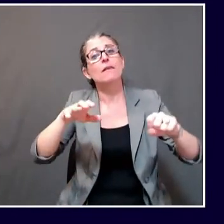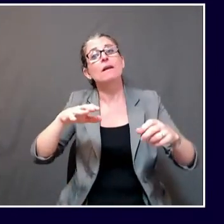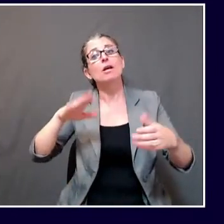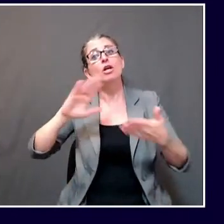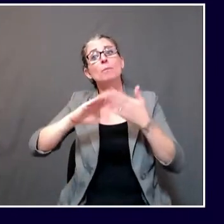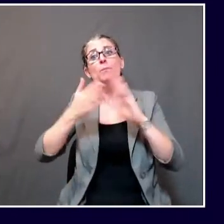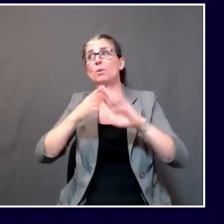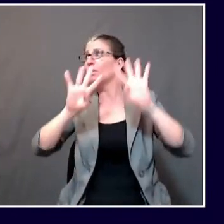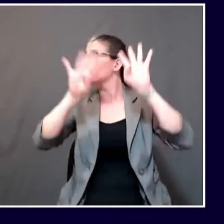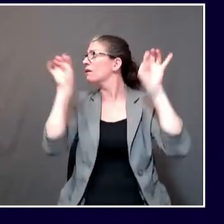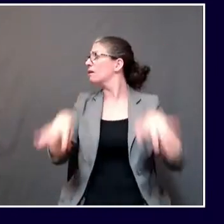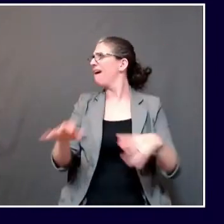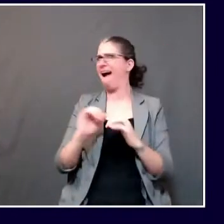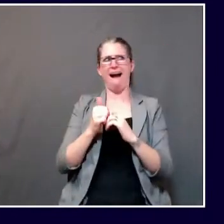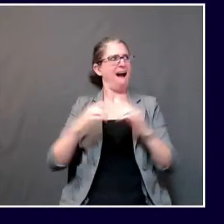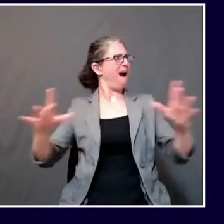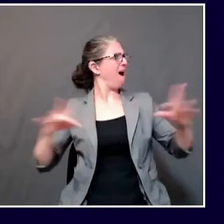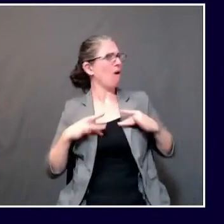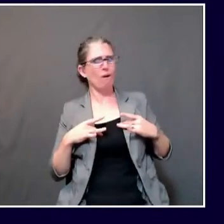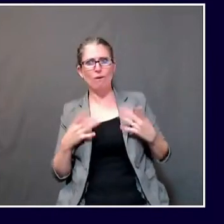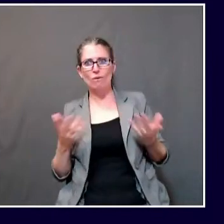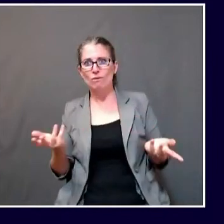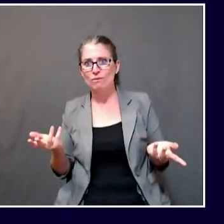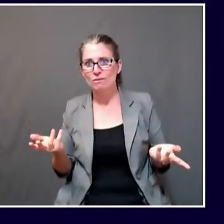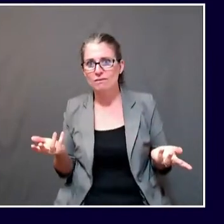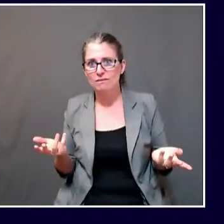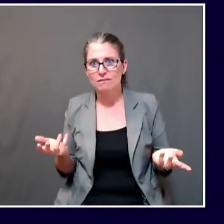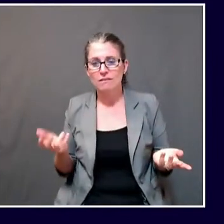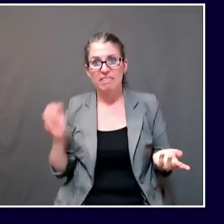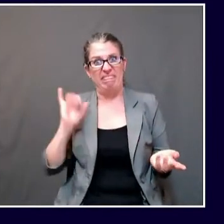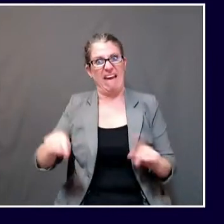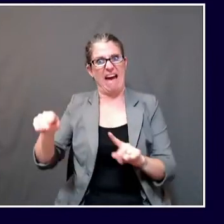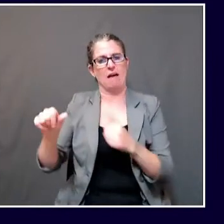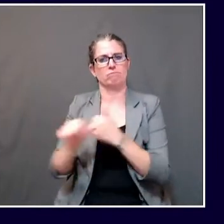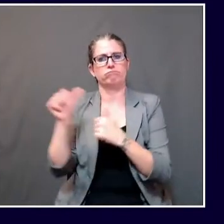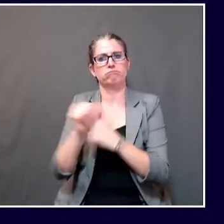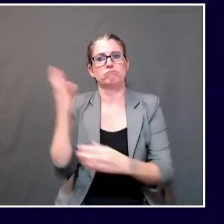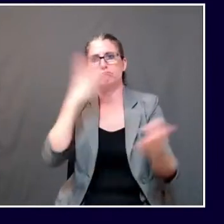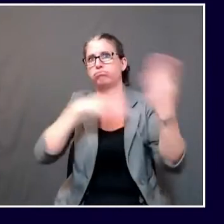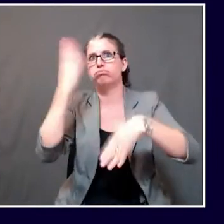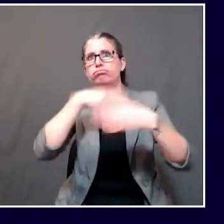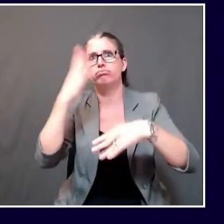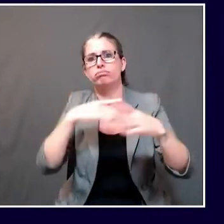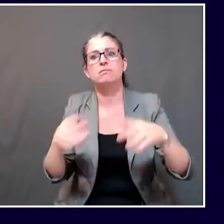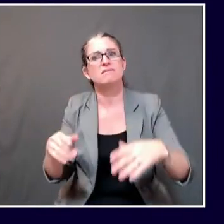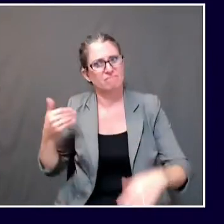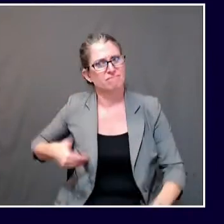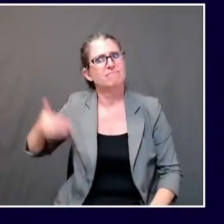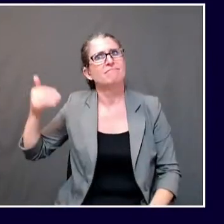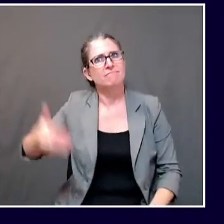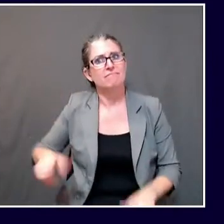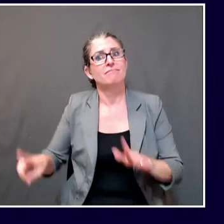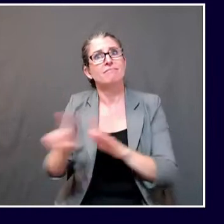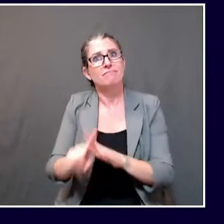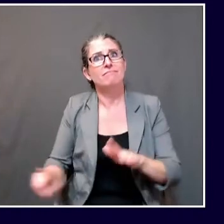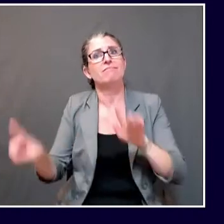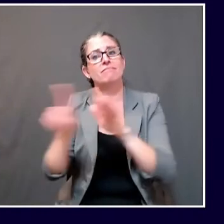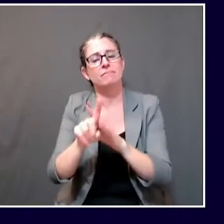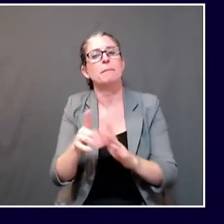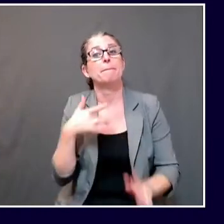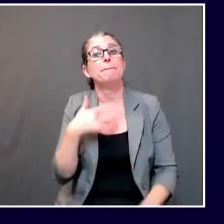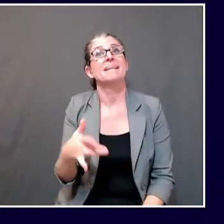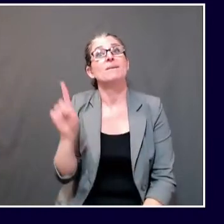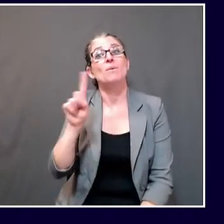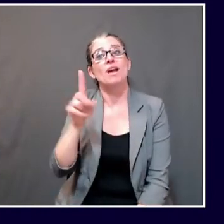COVID-19 in rural areas, that brings its own set of risks. Healthcare access may not be what it is in